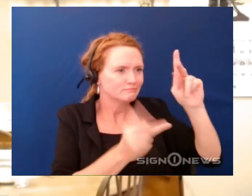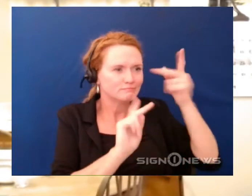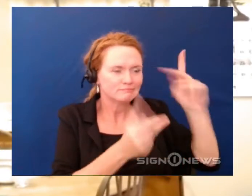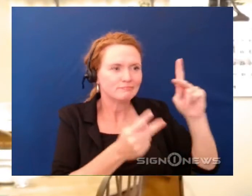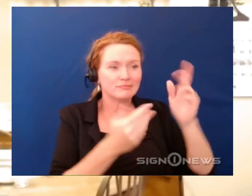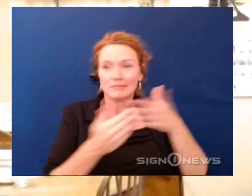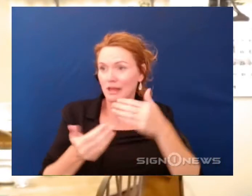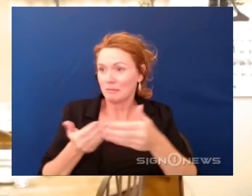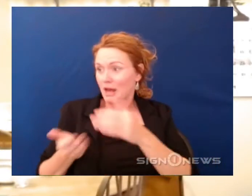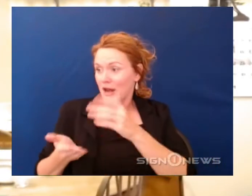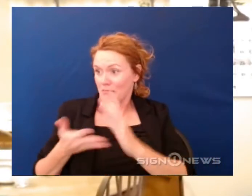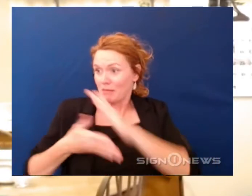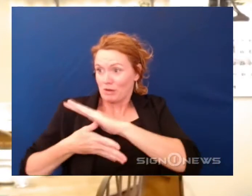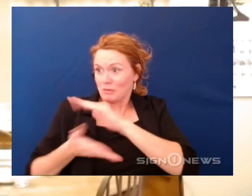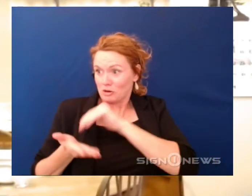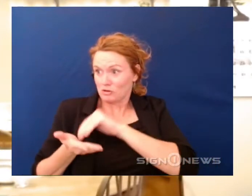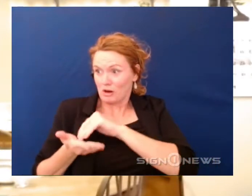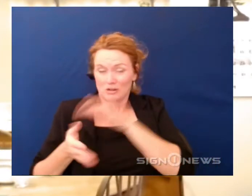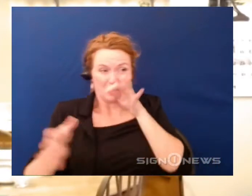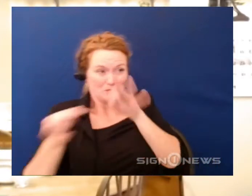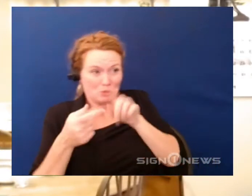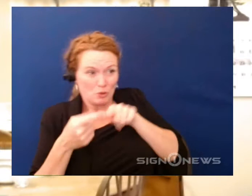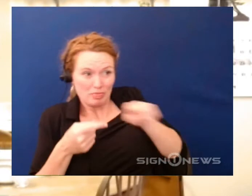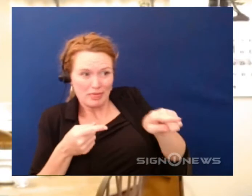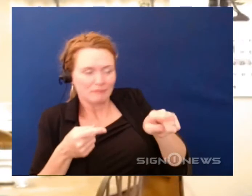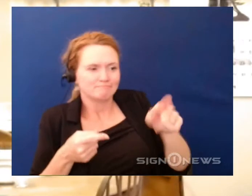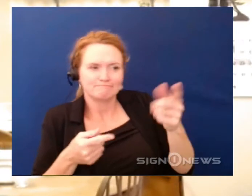care physician instructs their office.